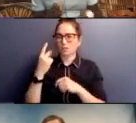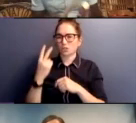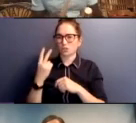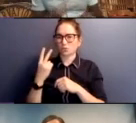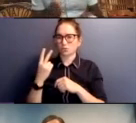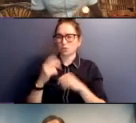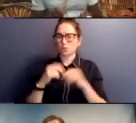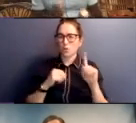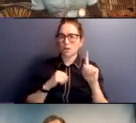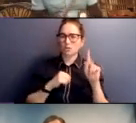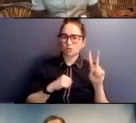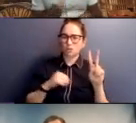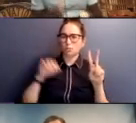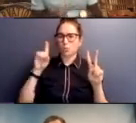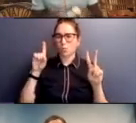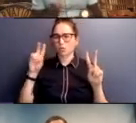1-2, 1-2-3,